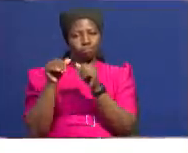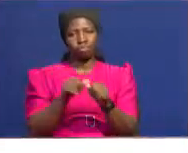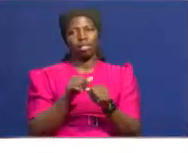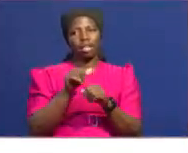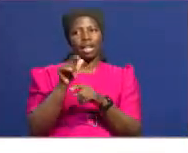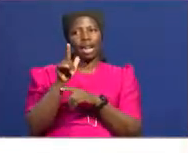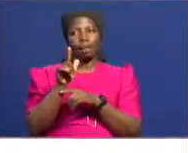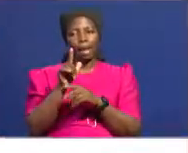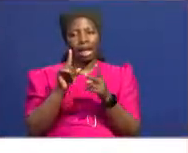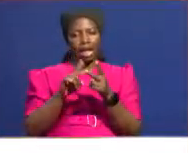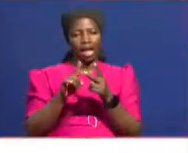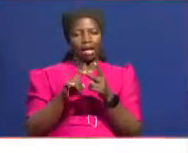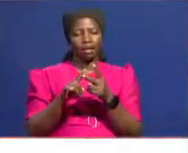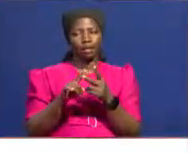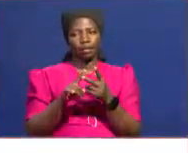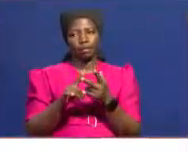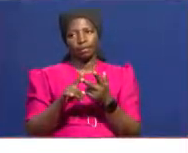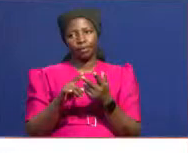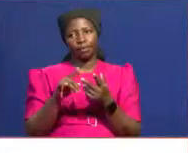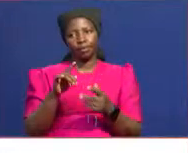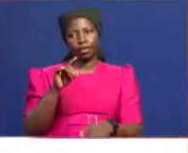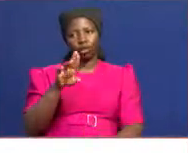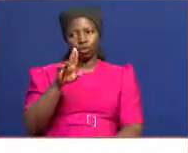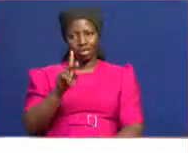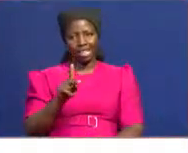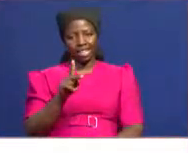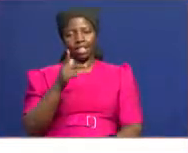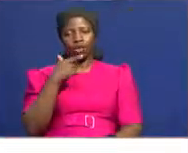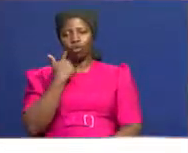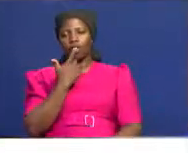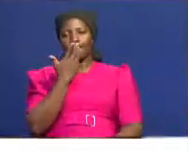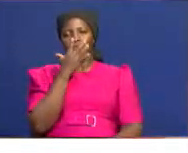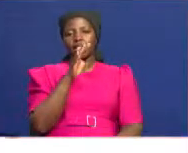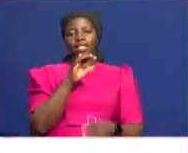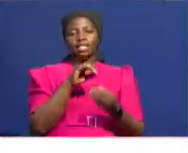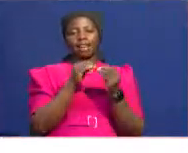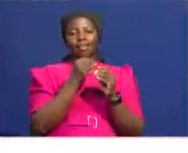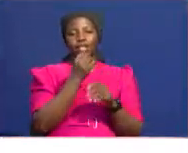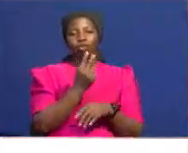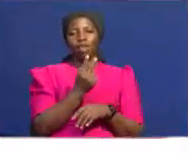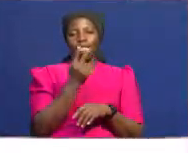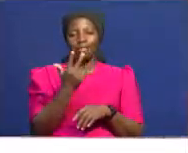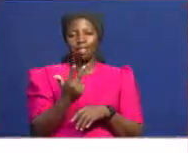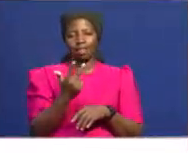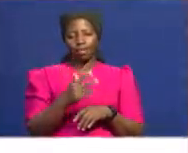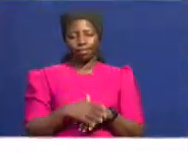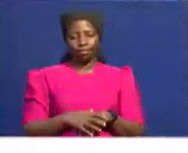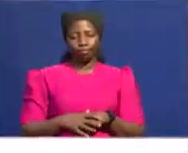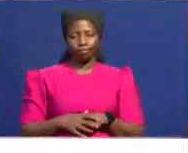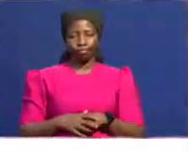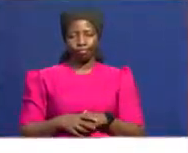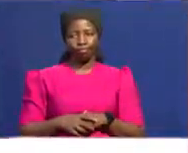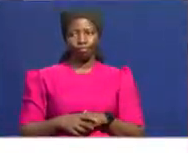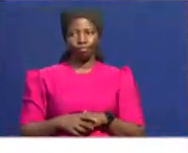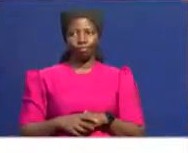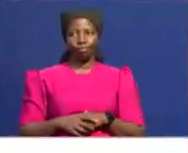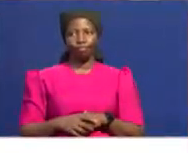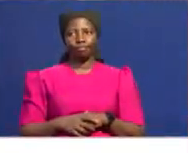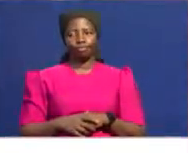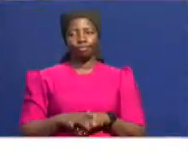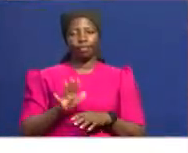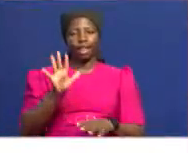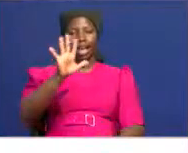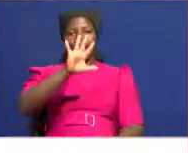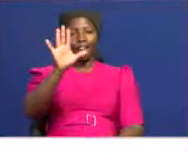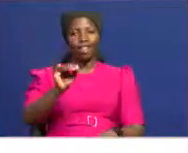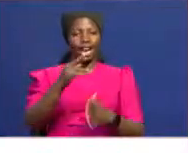and Great Britain Jeremiah Azu, who finished in second and third positions and 10.00 seconds respectively.